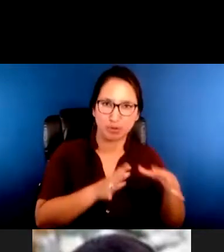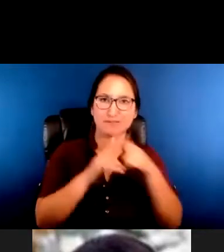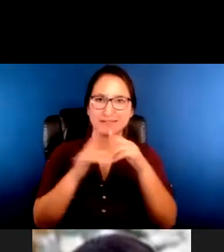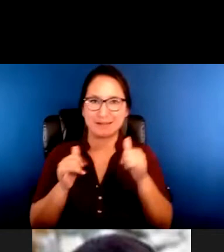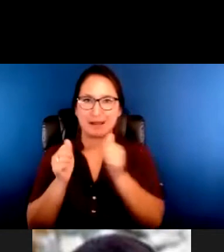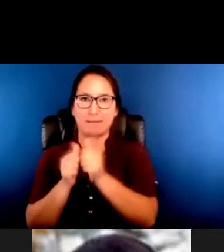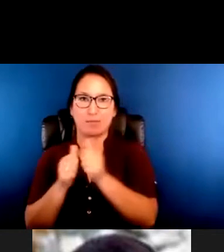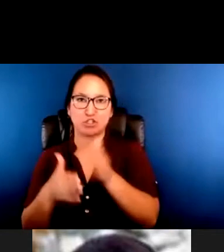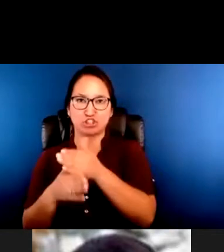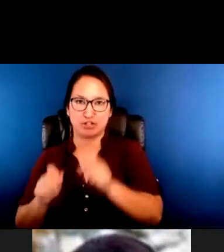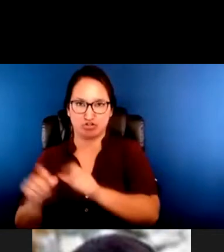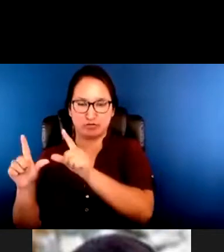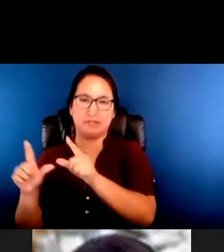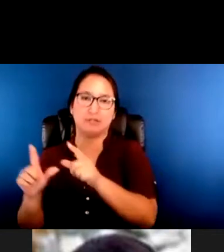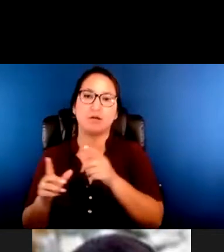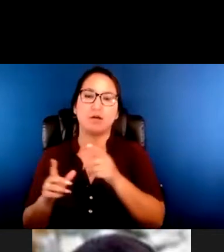And